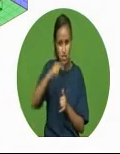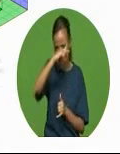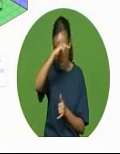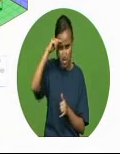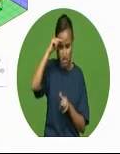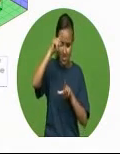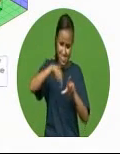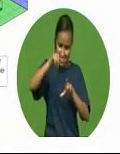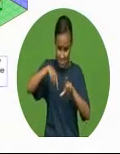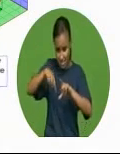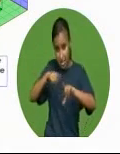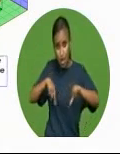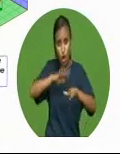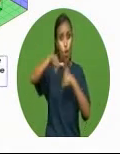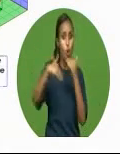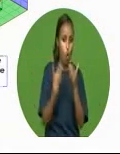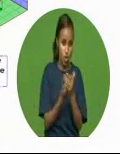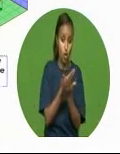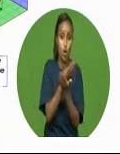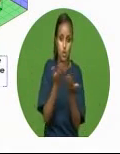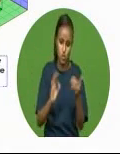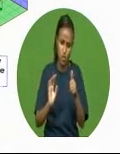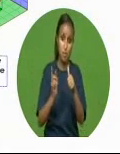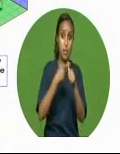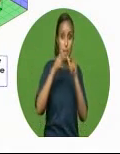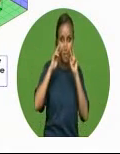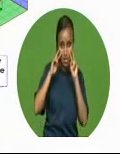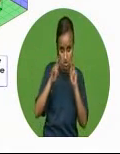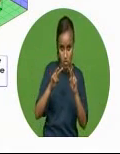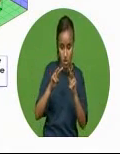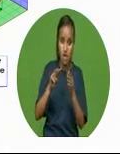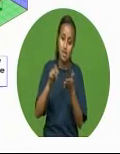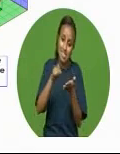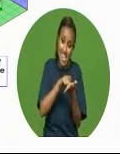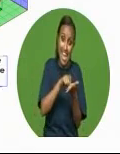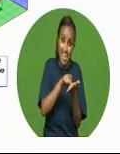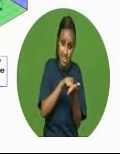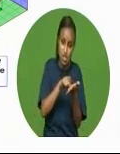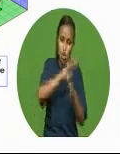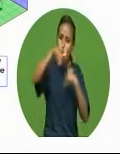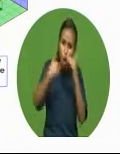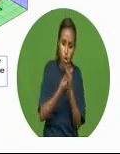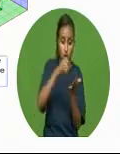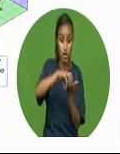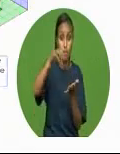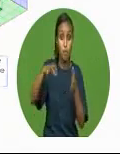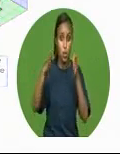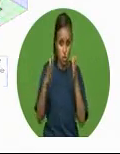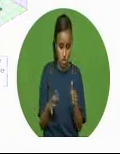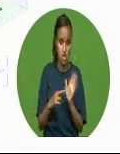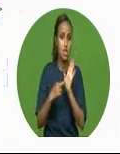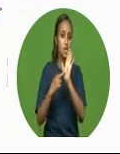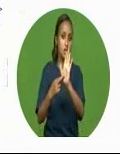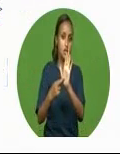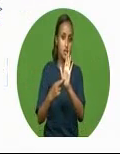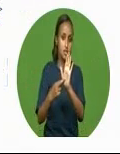Finally, darken all object outlines of the primary view and erase all